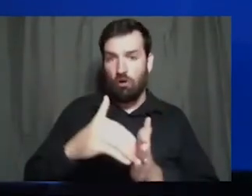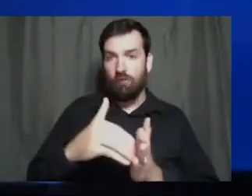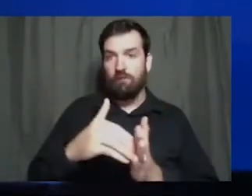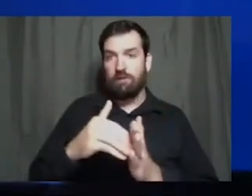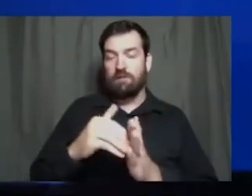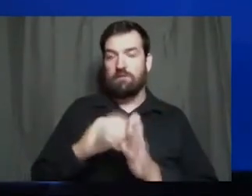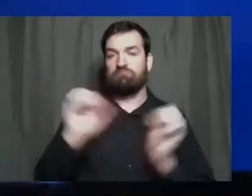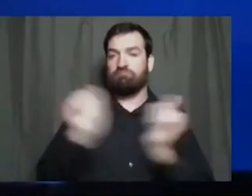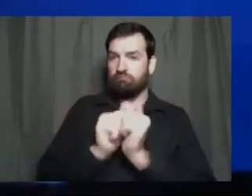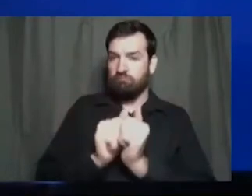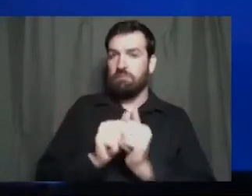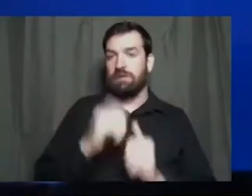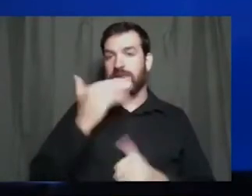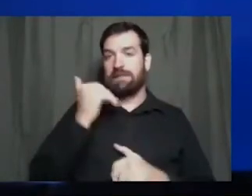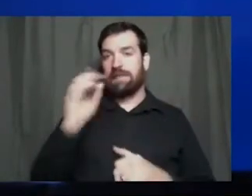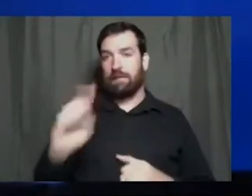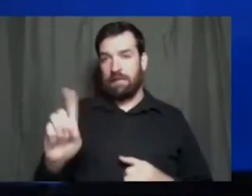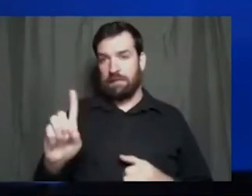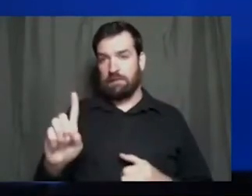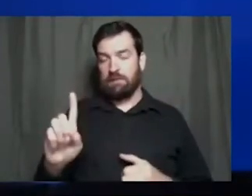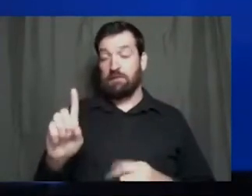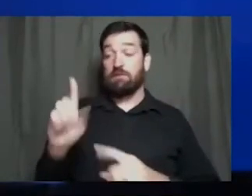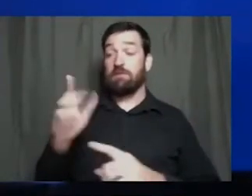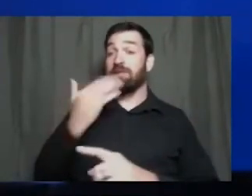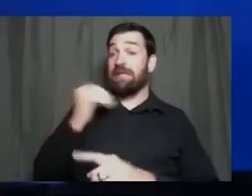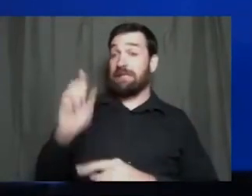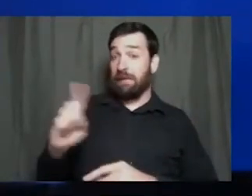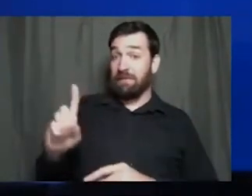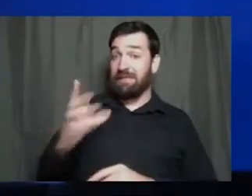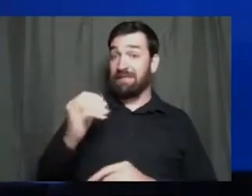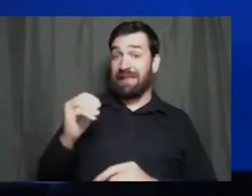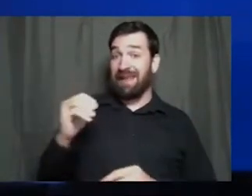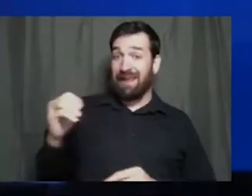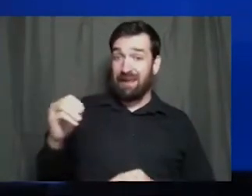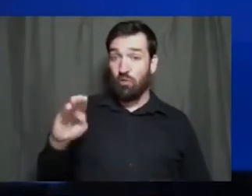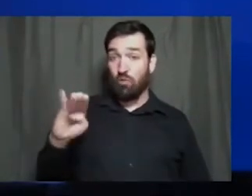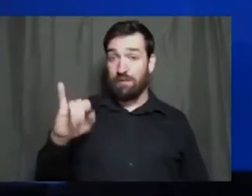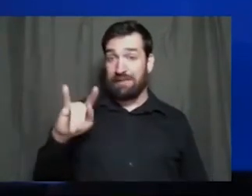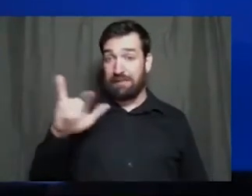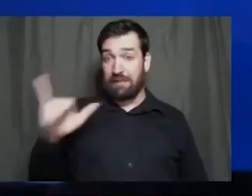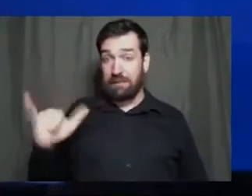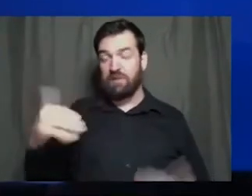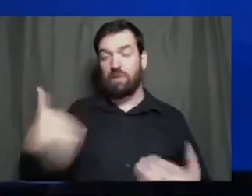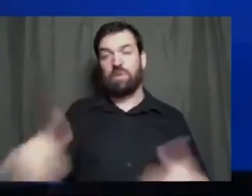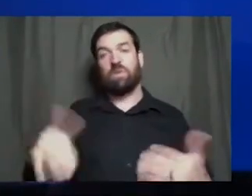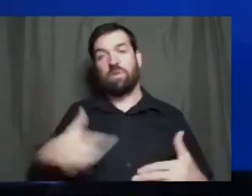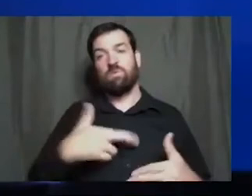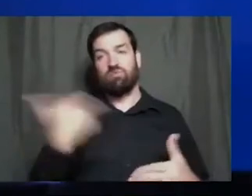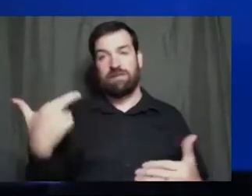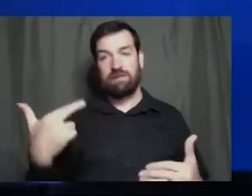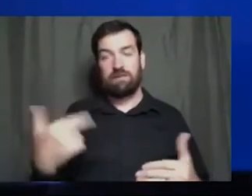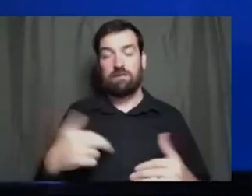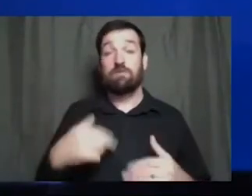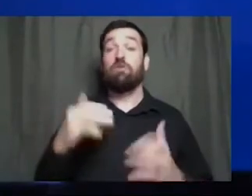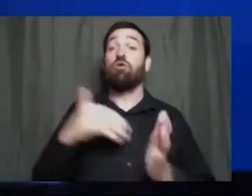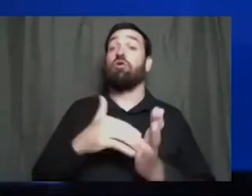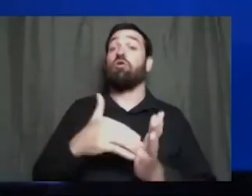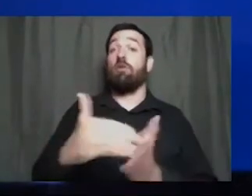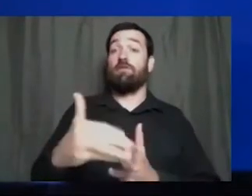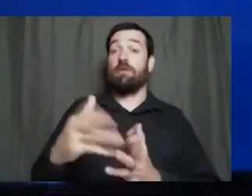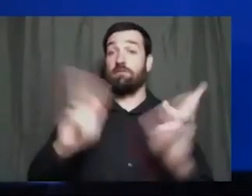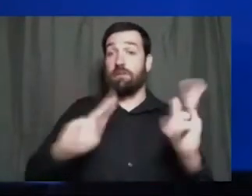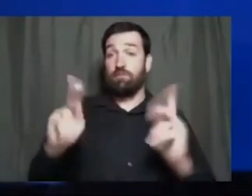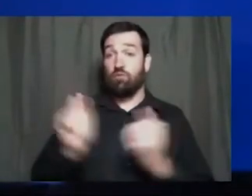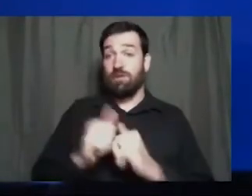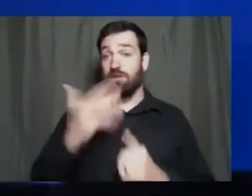And diabetes and obesity together are clearly a risk. And oftentimes, people with a little diabetes and